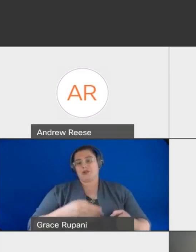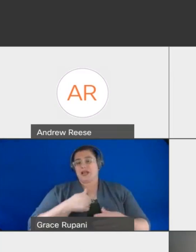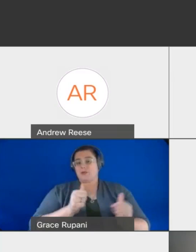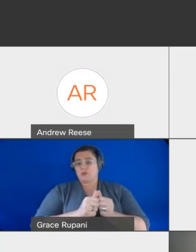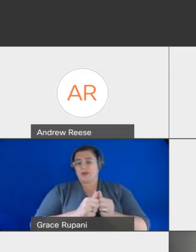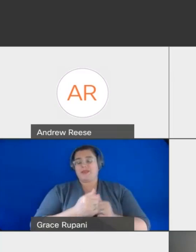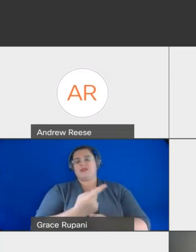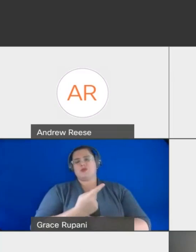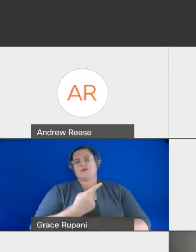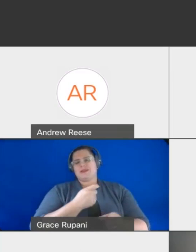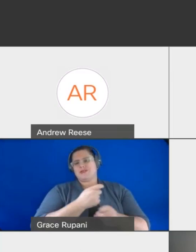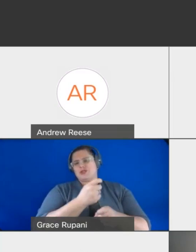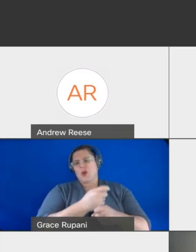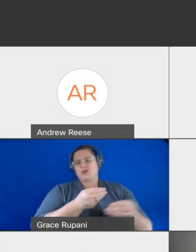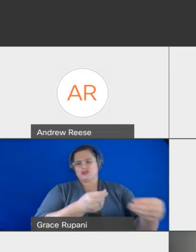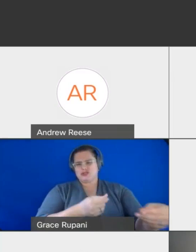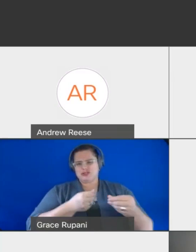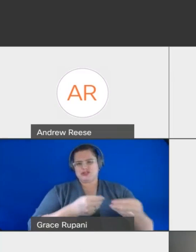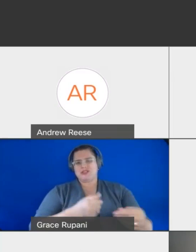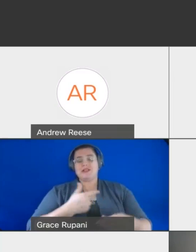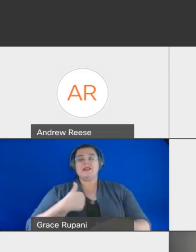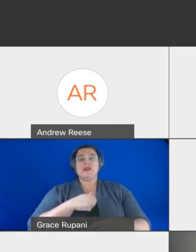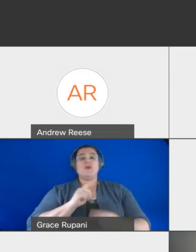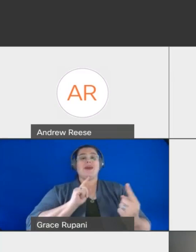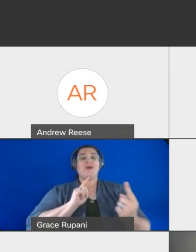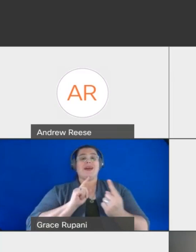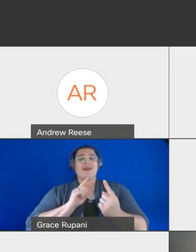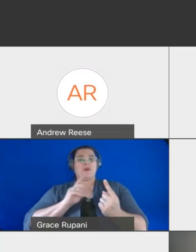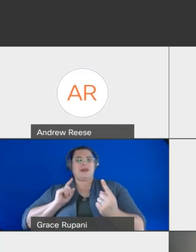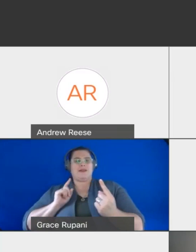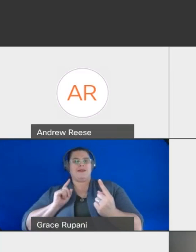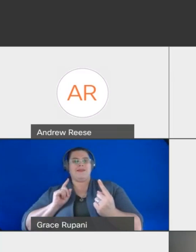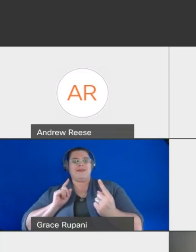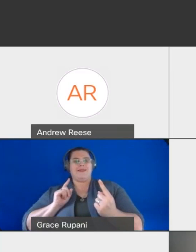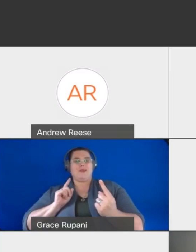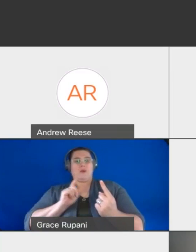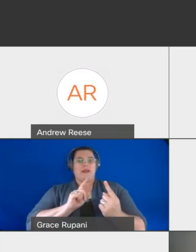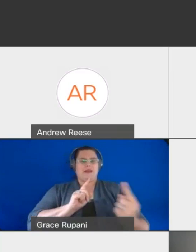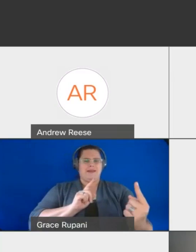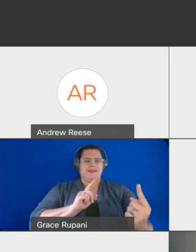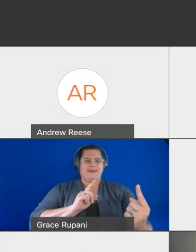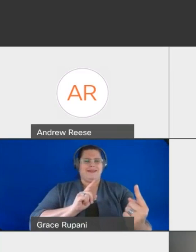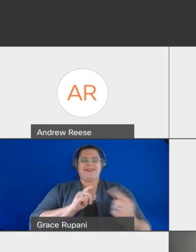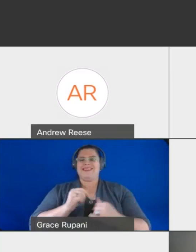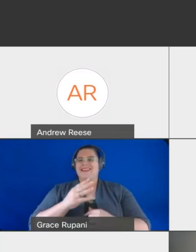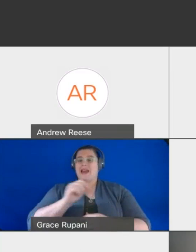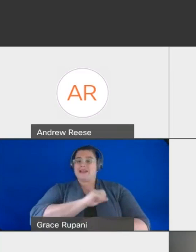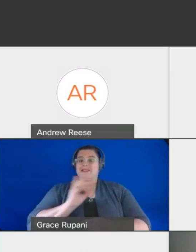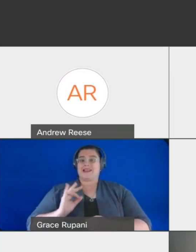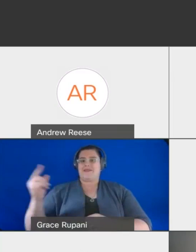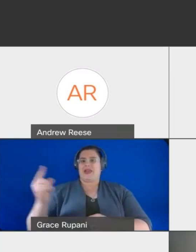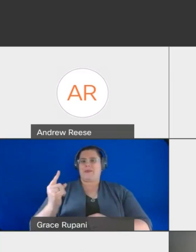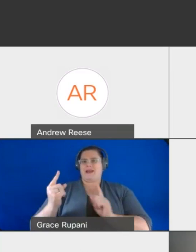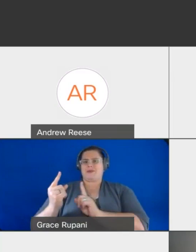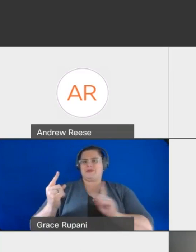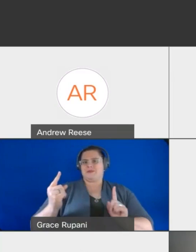about, how we kept moving to make sure that we were maintaining a distance from the staff. And I know that I've seen some questions raised